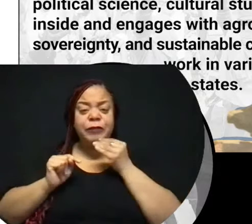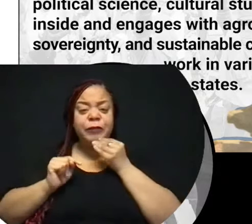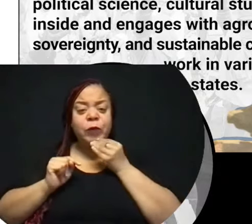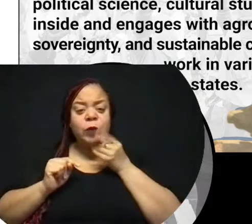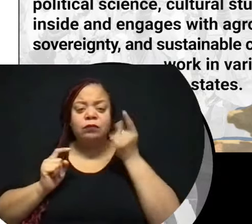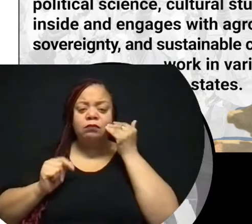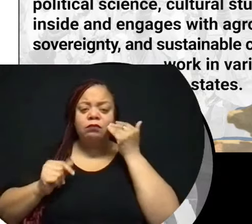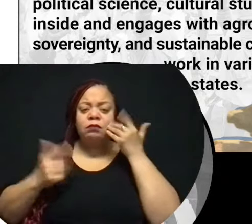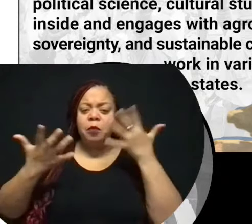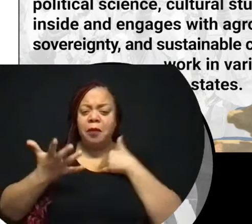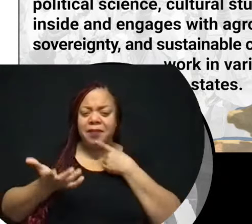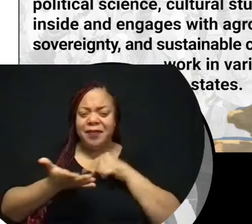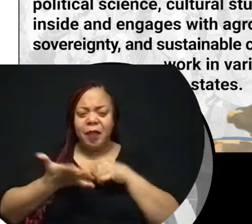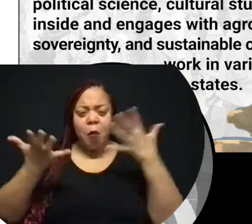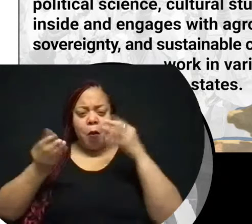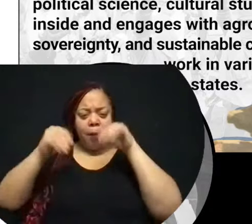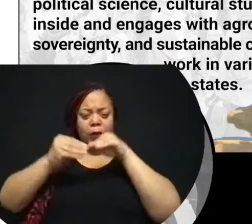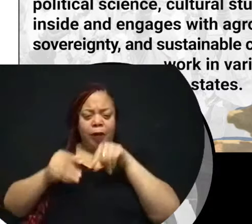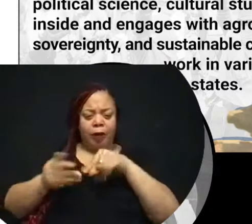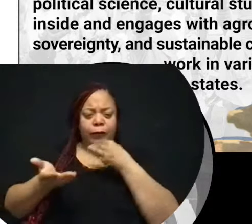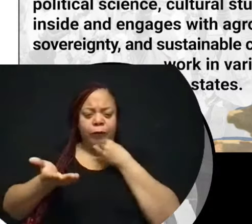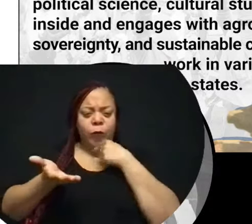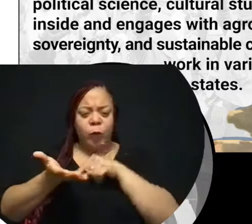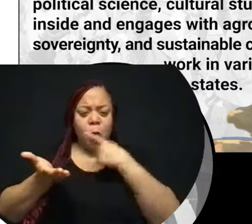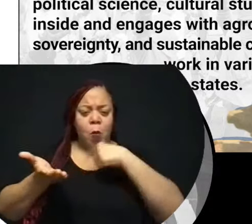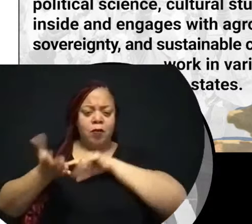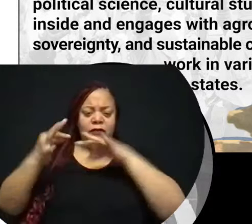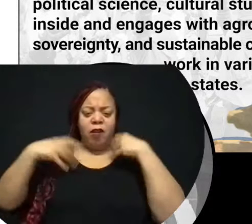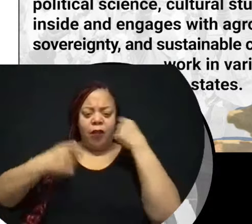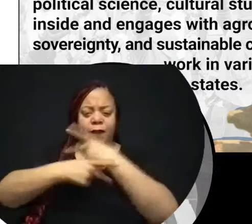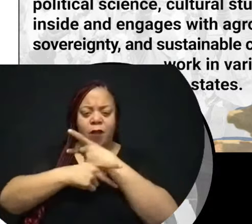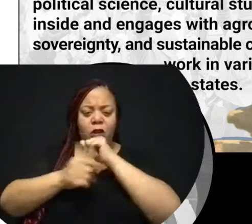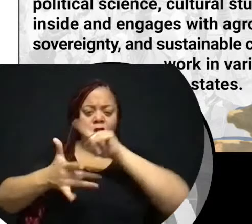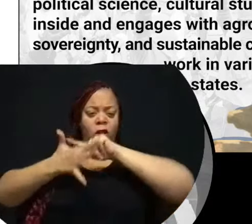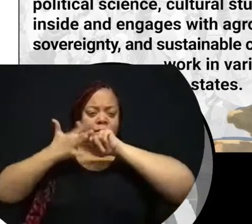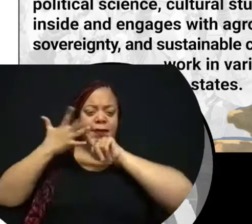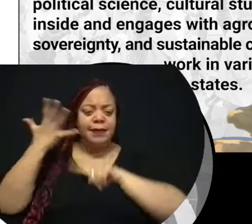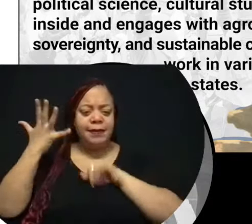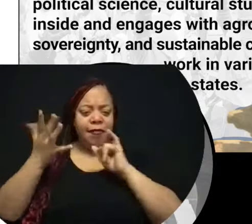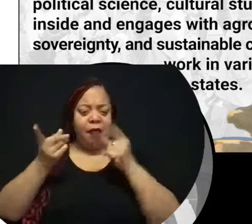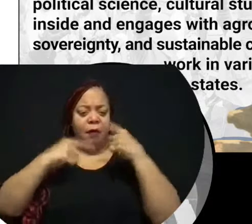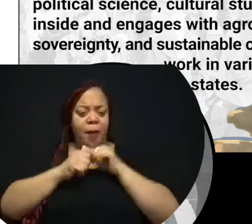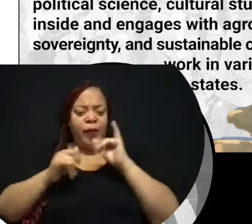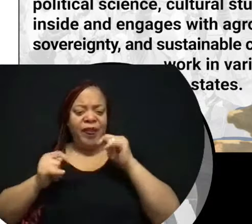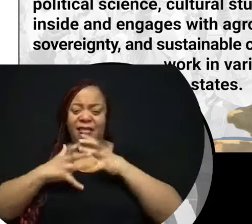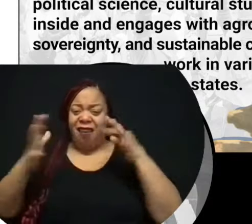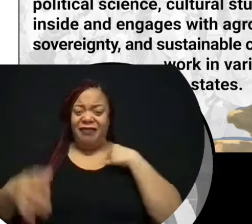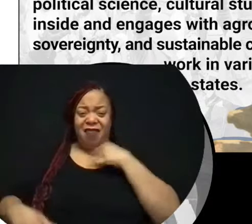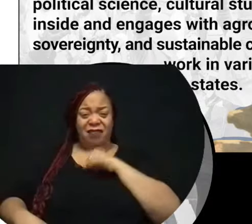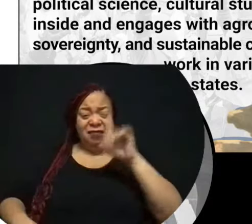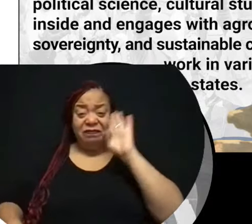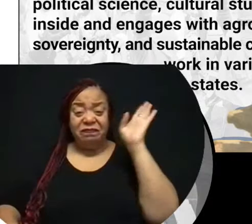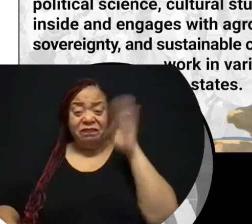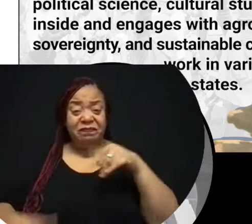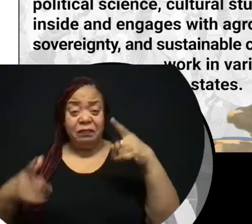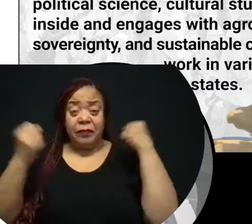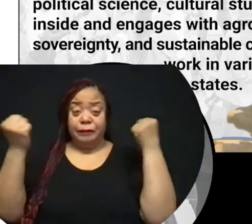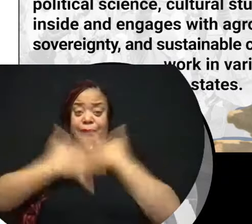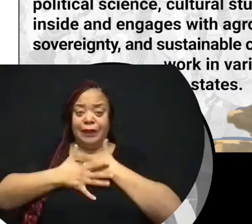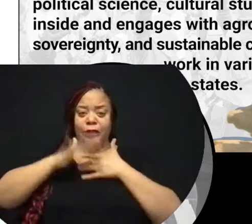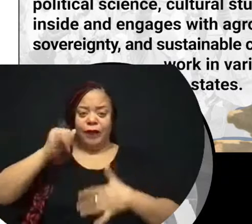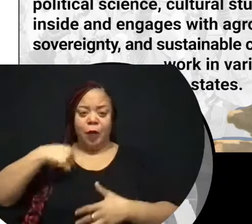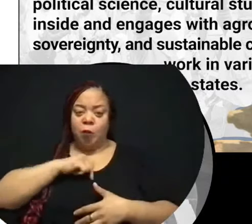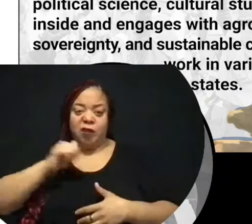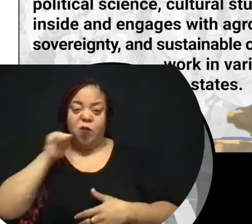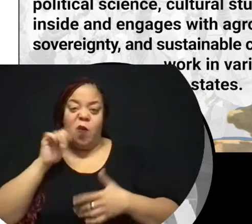and that's something that as an organizer like myself, an activist like myself, I have to do a lot of work, you know,